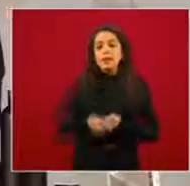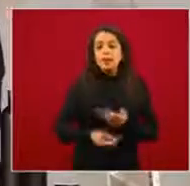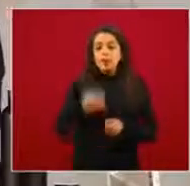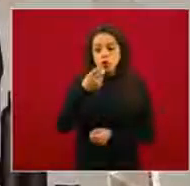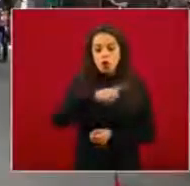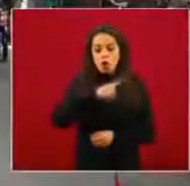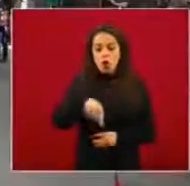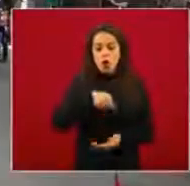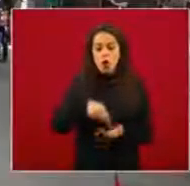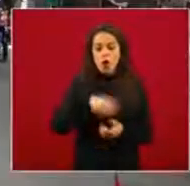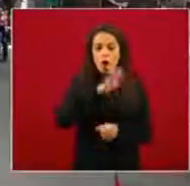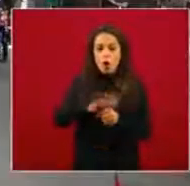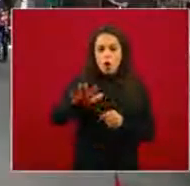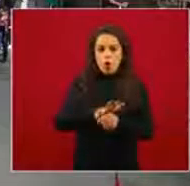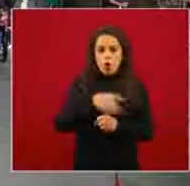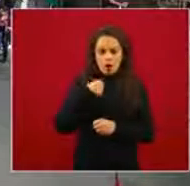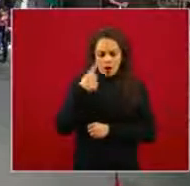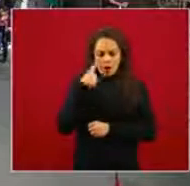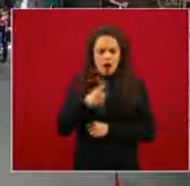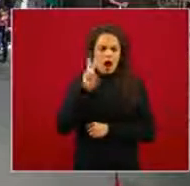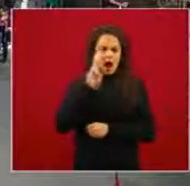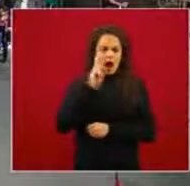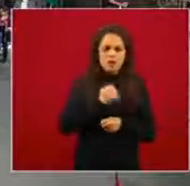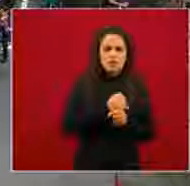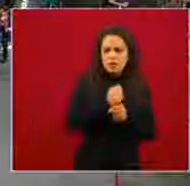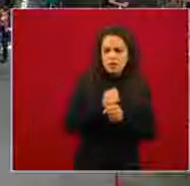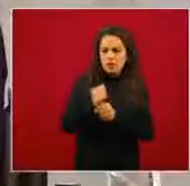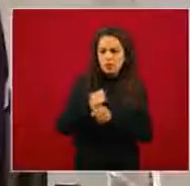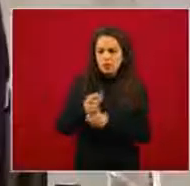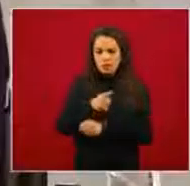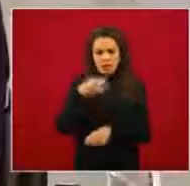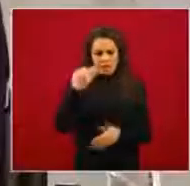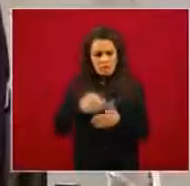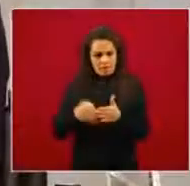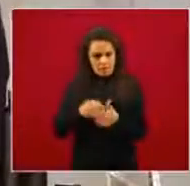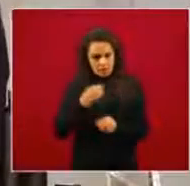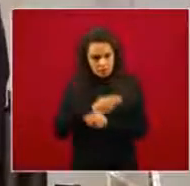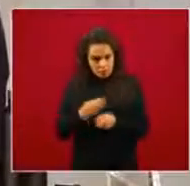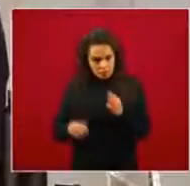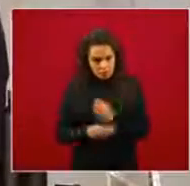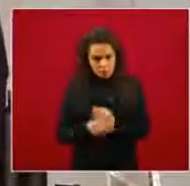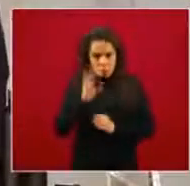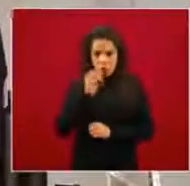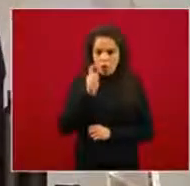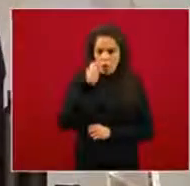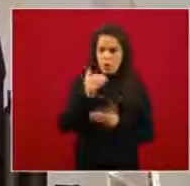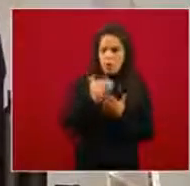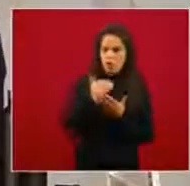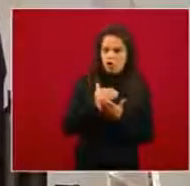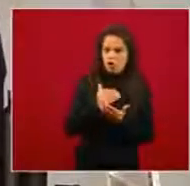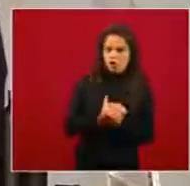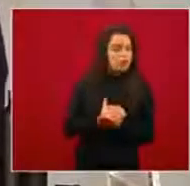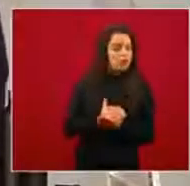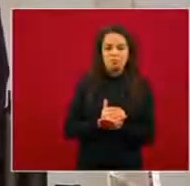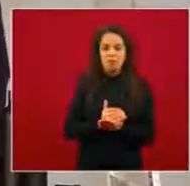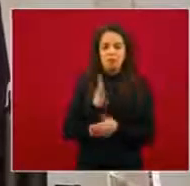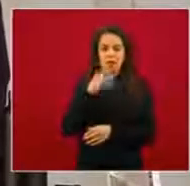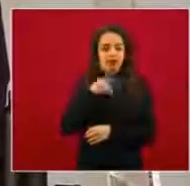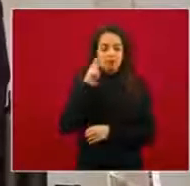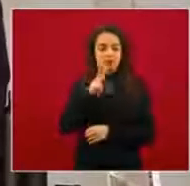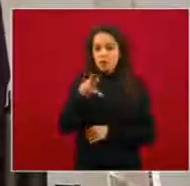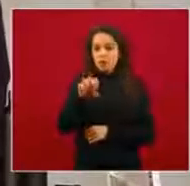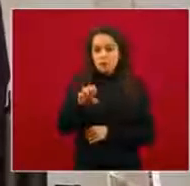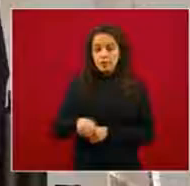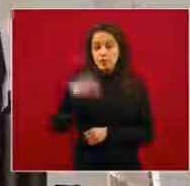local state. I looked to see if that was a general issue having to do with lack of supplies or problems